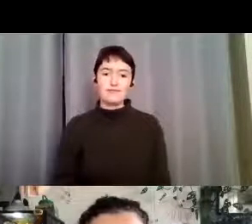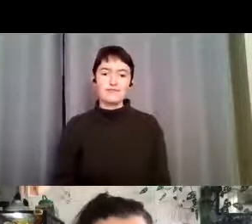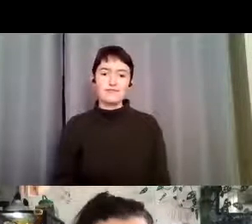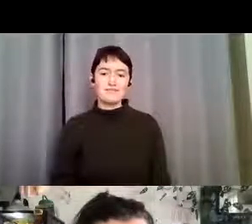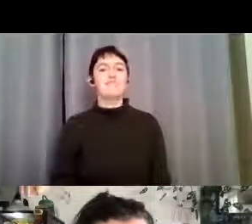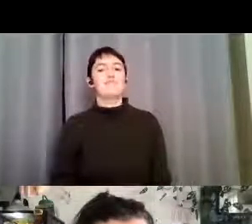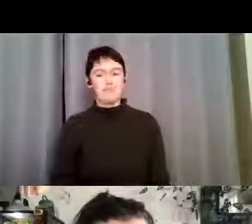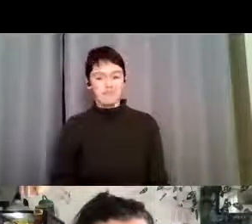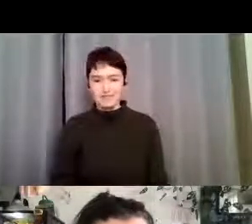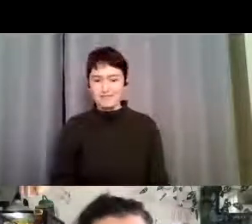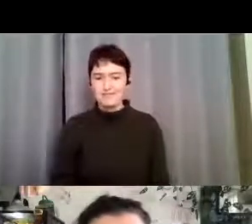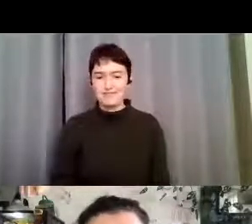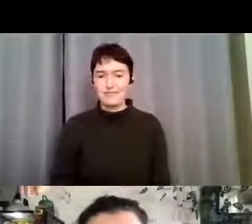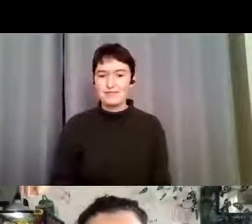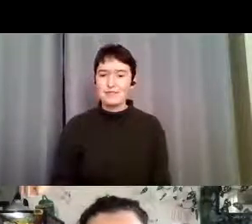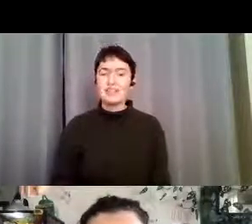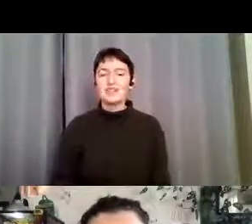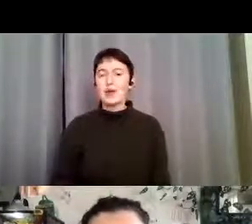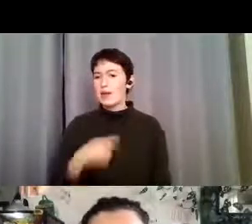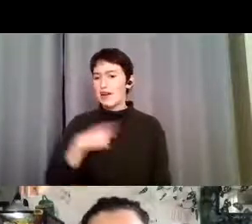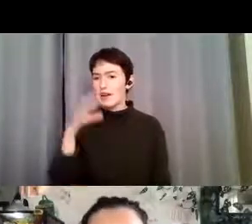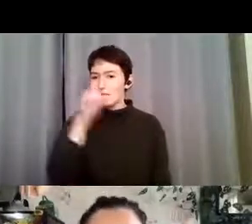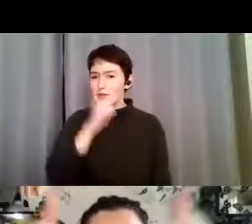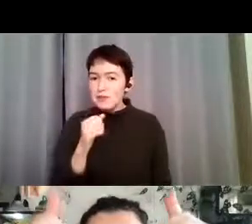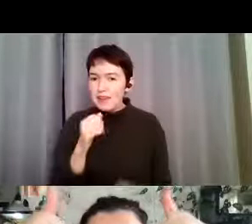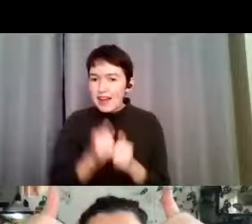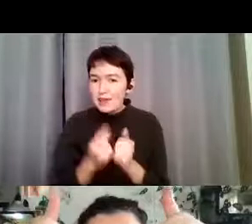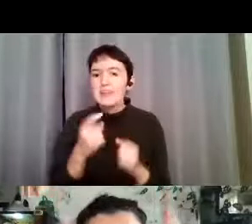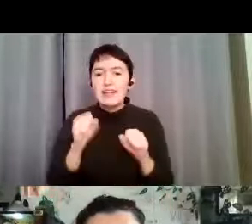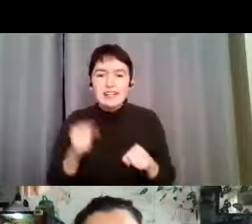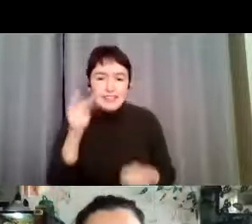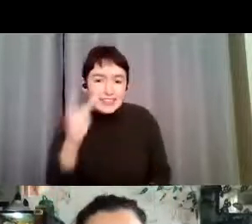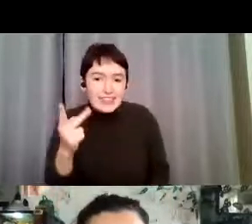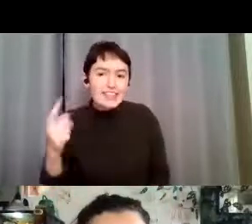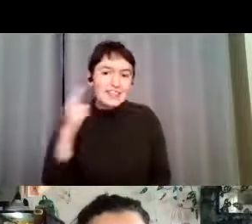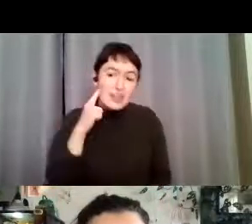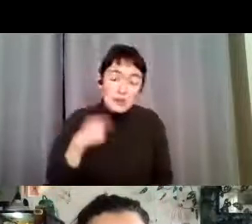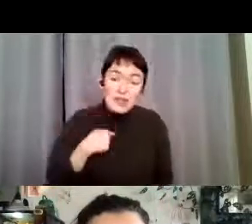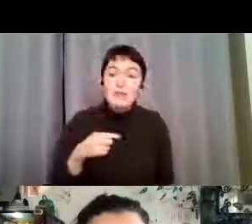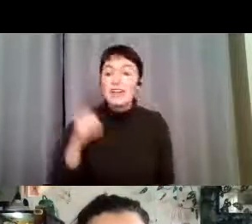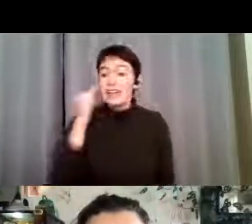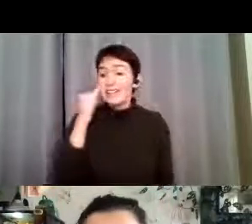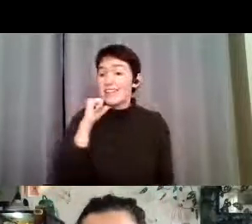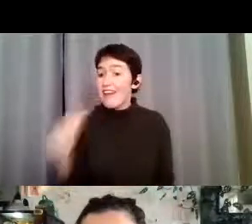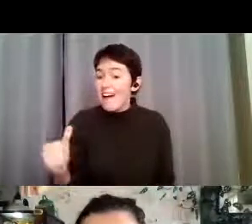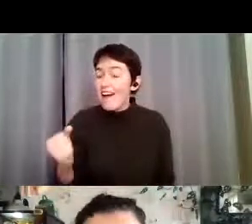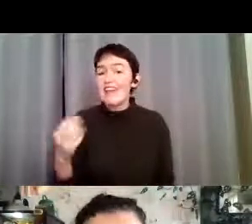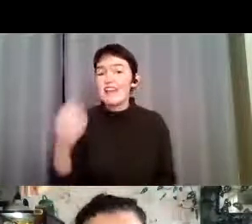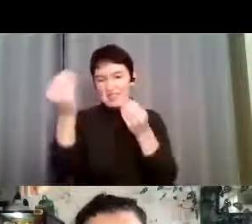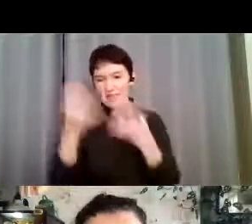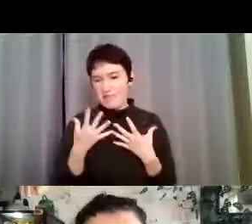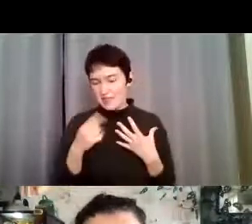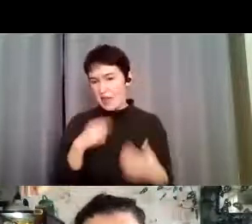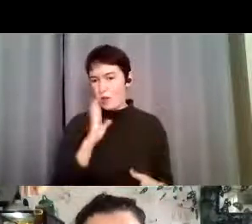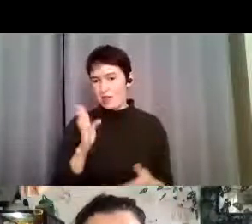All righty, so I'm going to assume everyone can see and hear me, but if you don't, just give me a shout. And I will stop and I